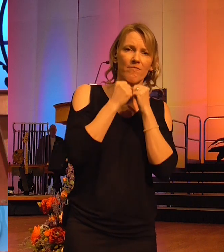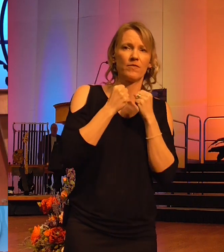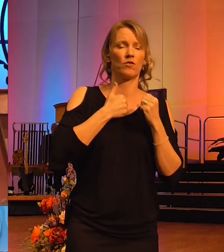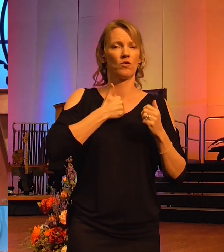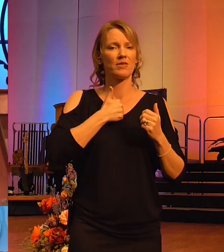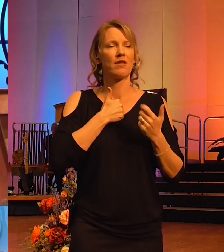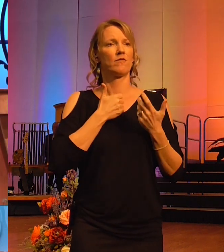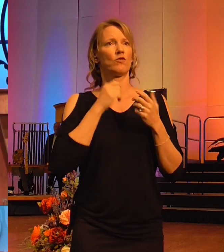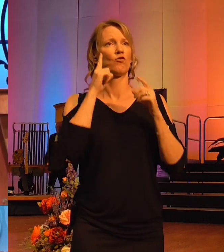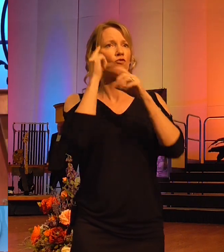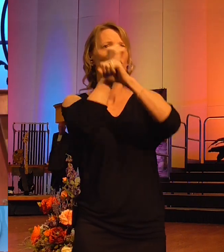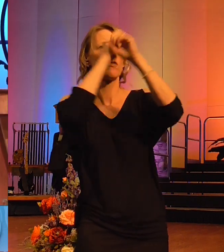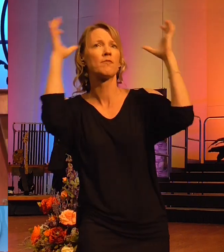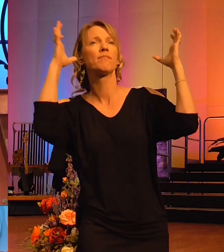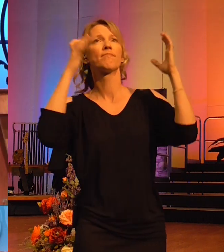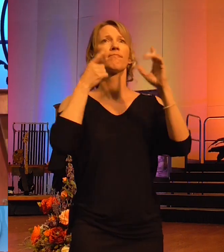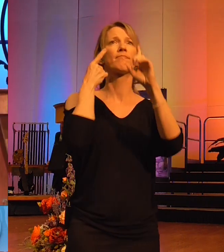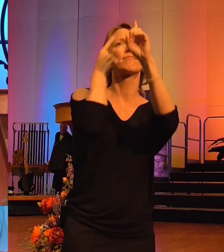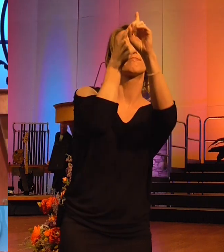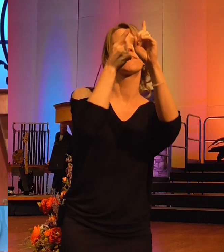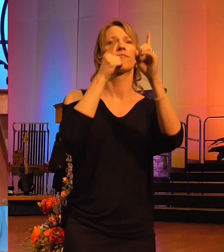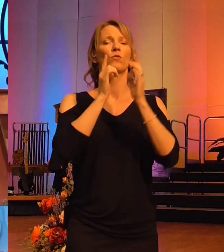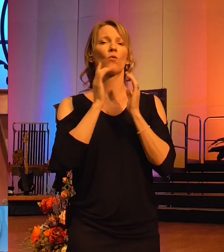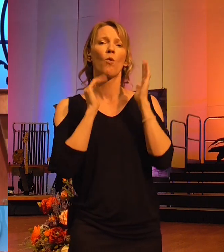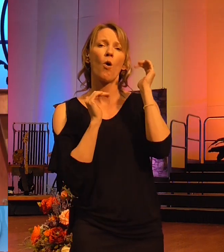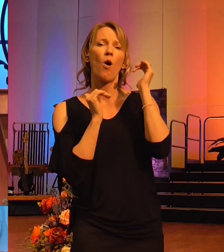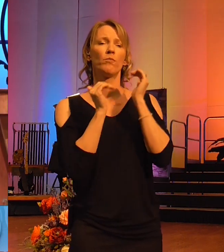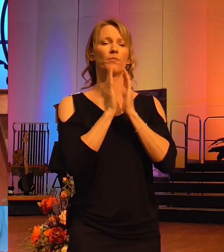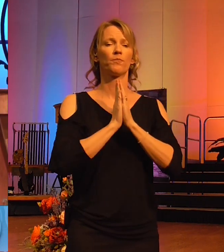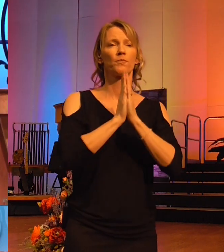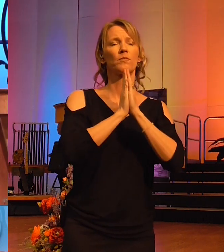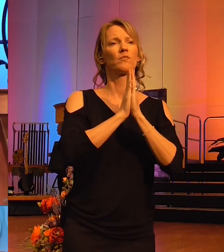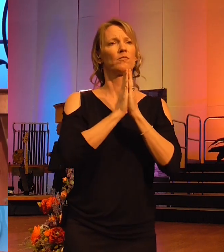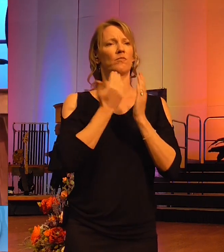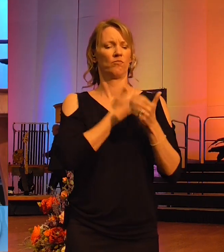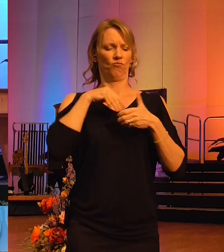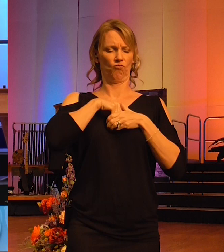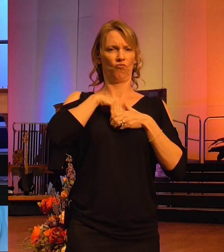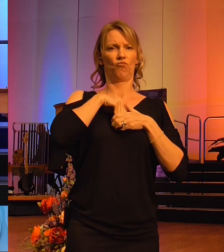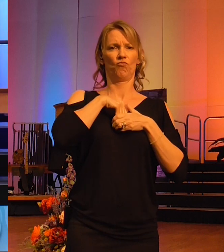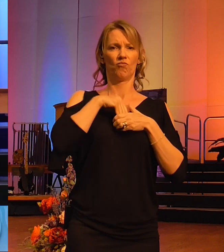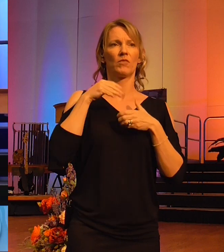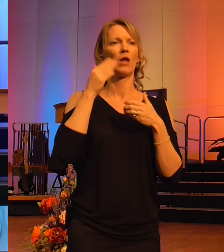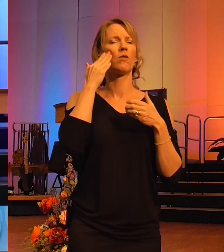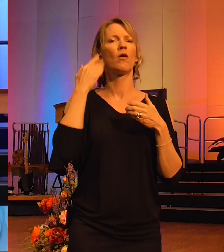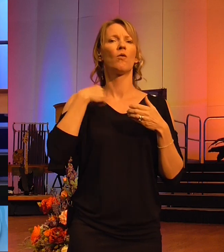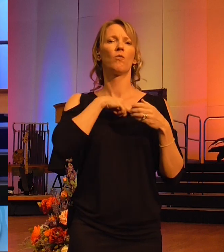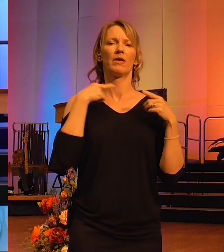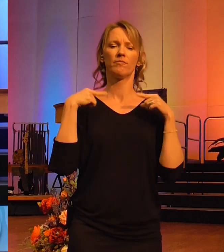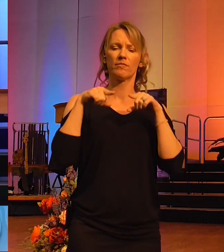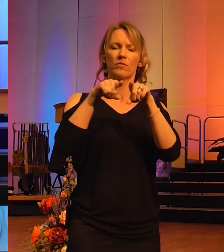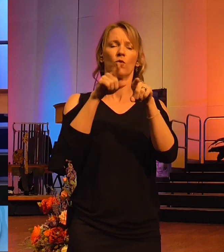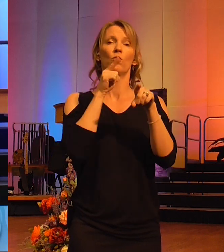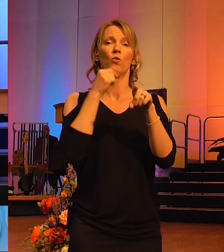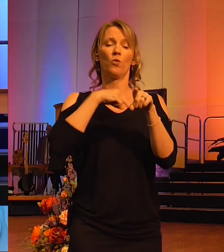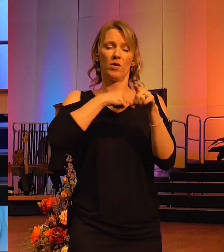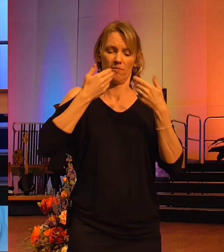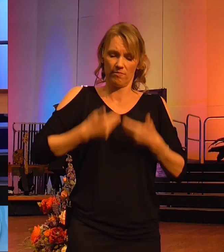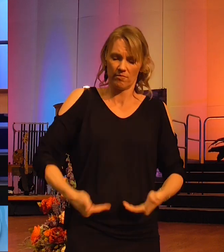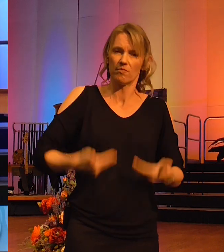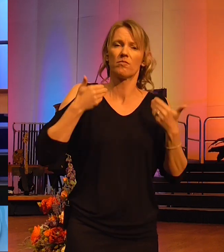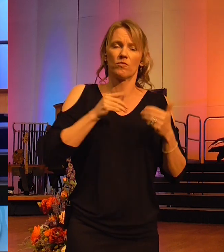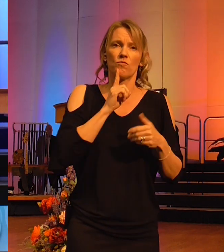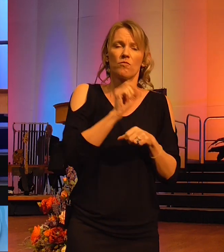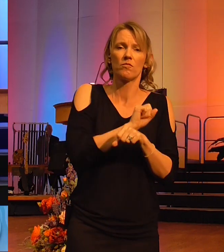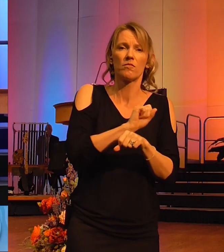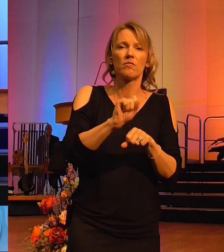our aspirations, our hopes, our prayers, our interiority. And I know that as we align with who we really are, we're